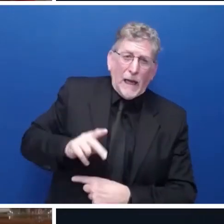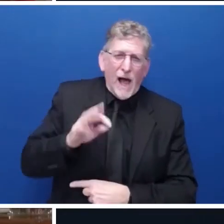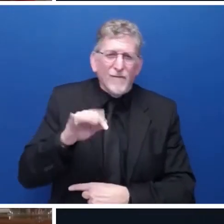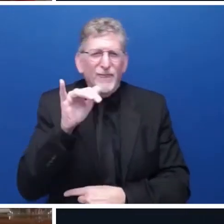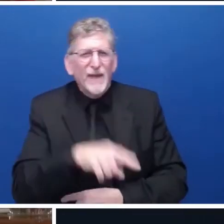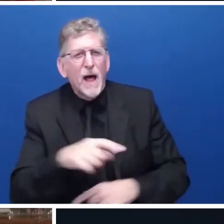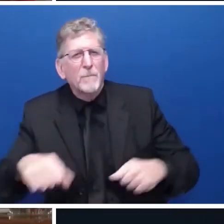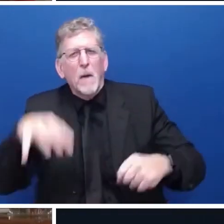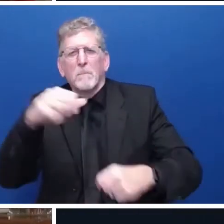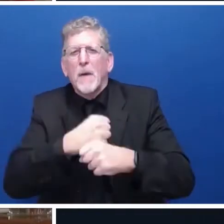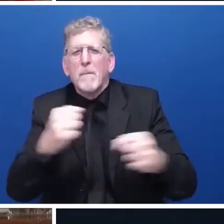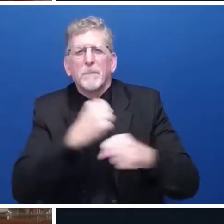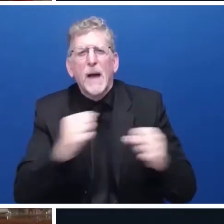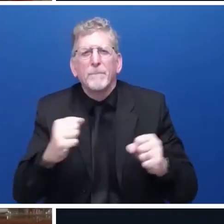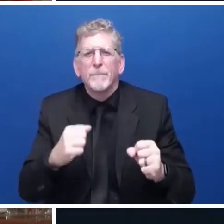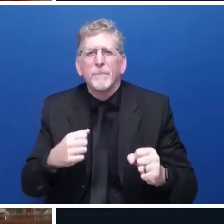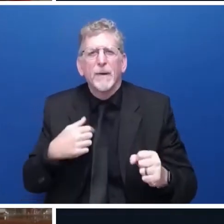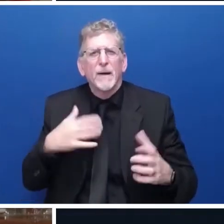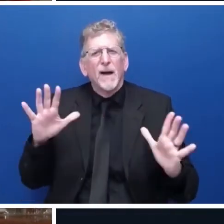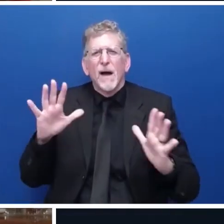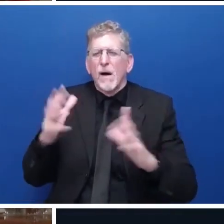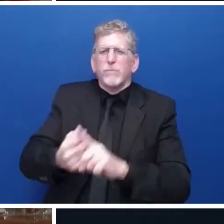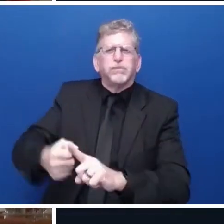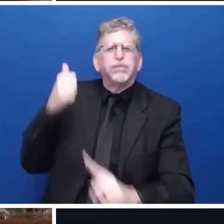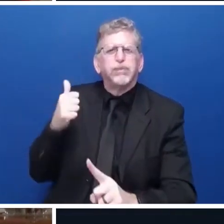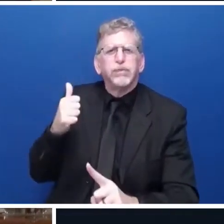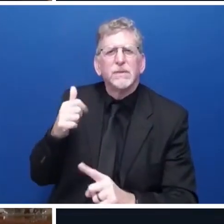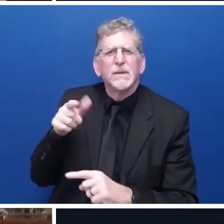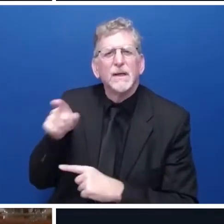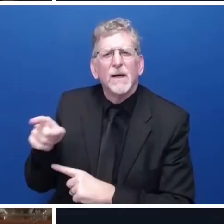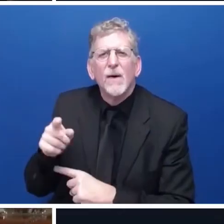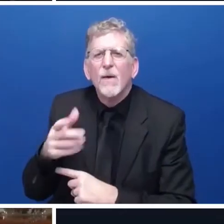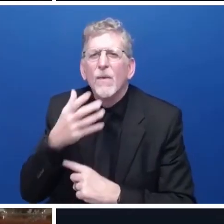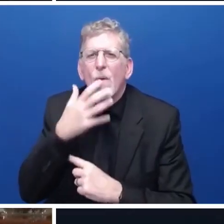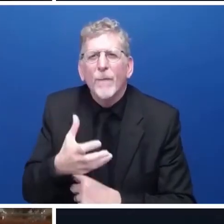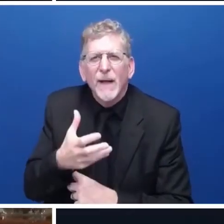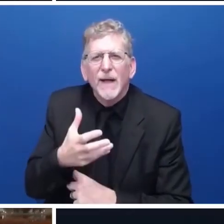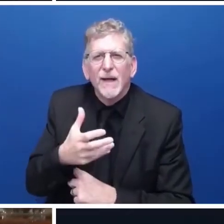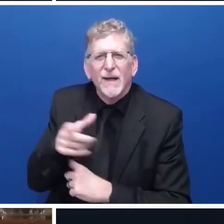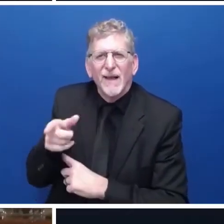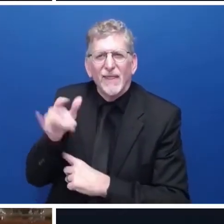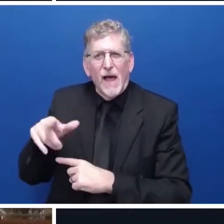Had a huge impact. He was the father of the roadside bomb.